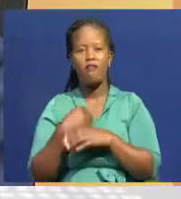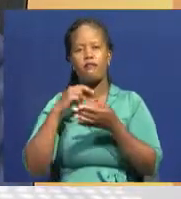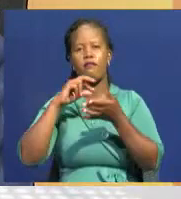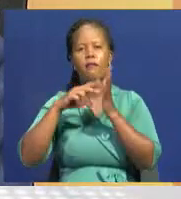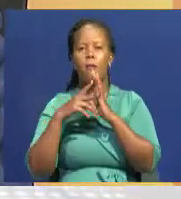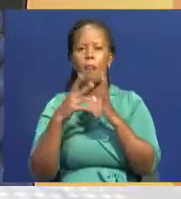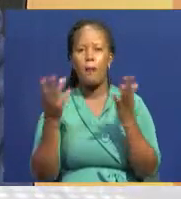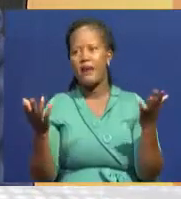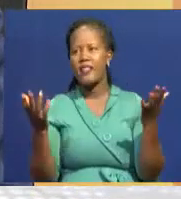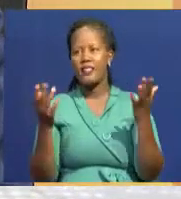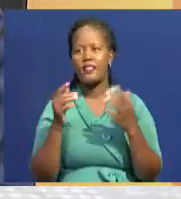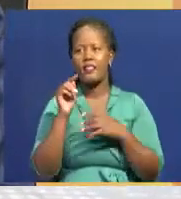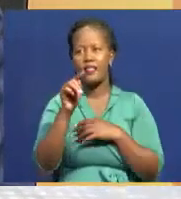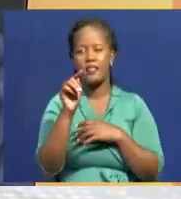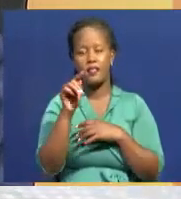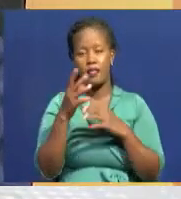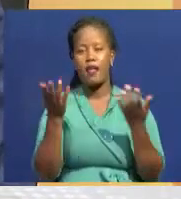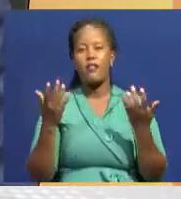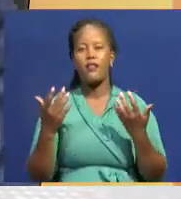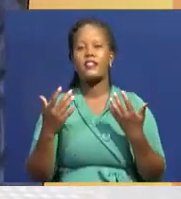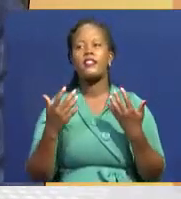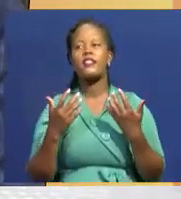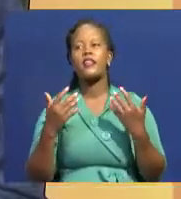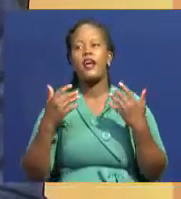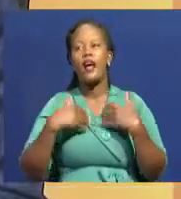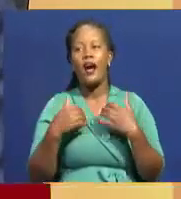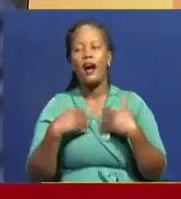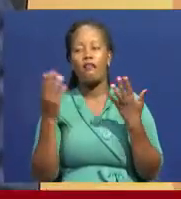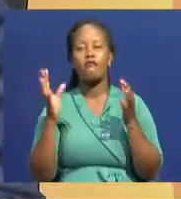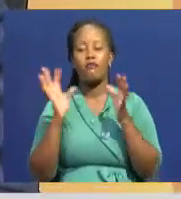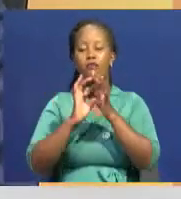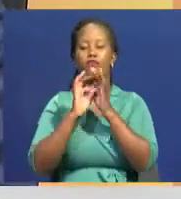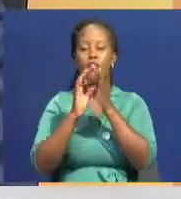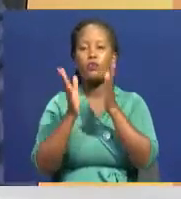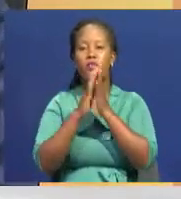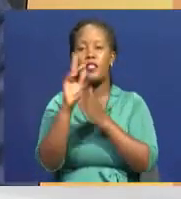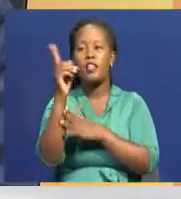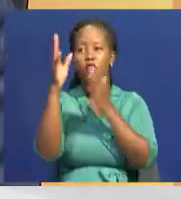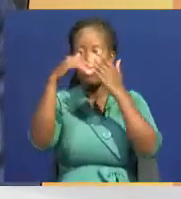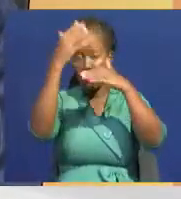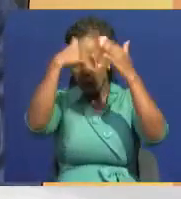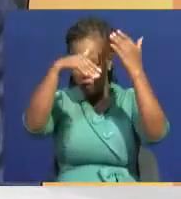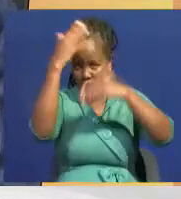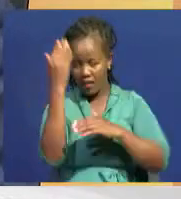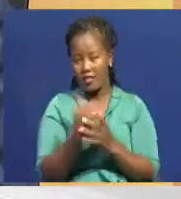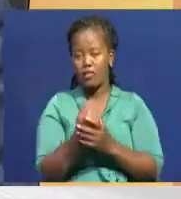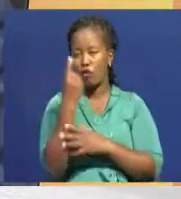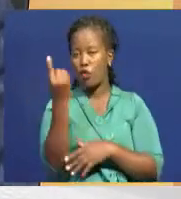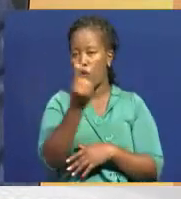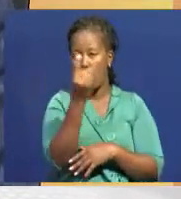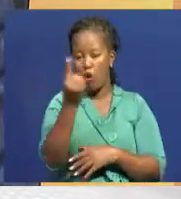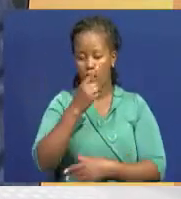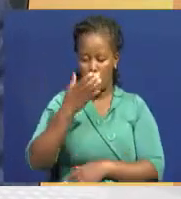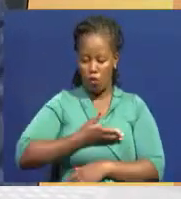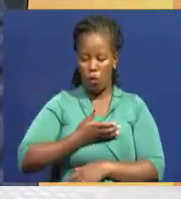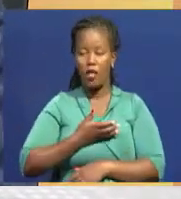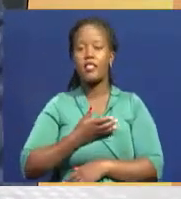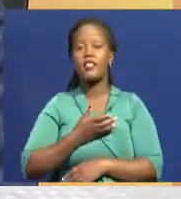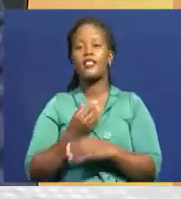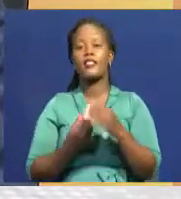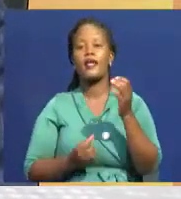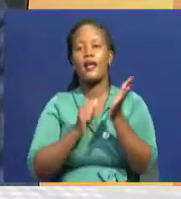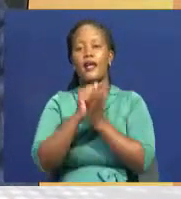less a subsidiary of it's the... It's a subsidiary, yeah, exactly. Subsidiary of the University of Nairobi, wholly owned by the University of Nairobi, crafted